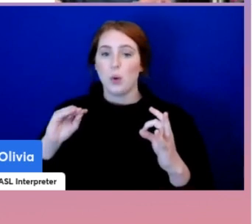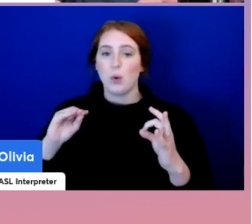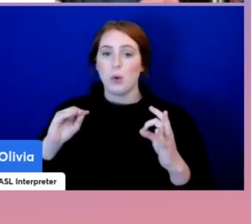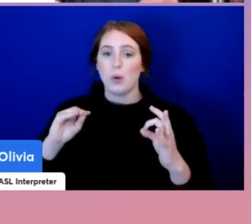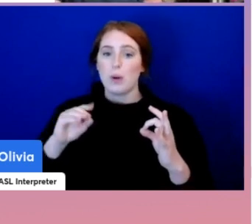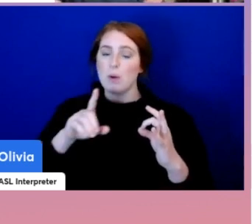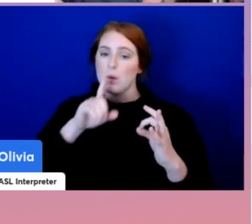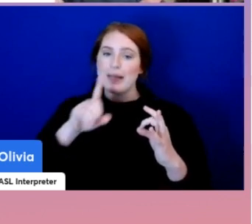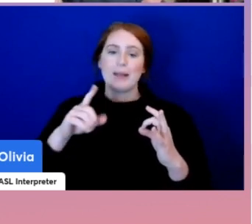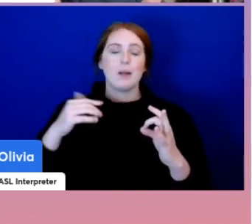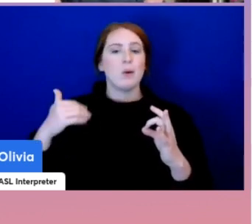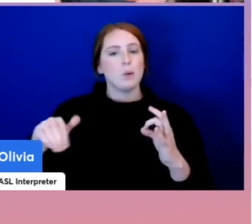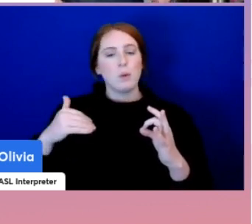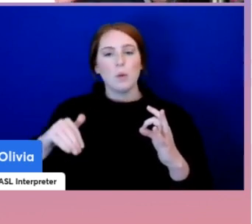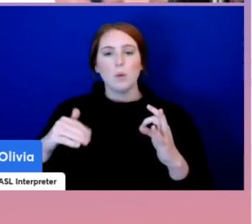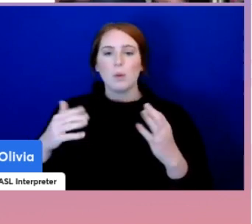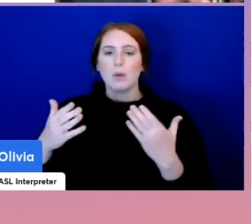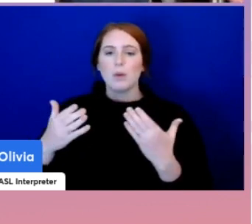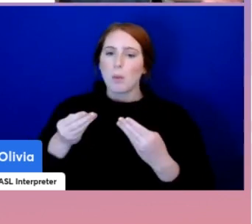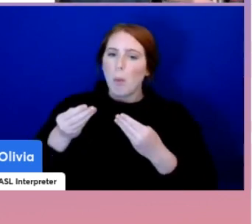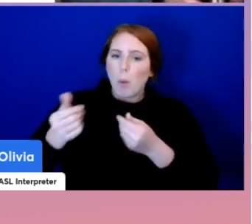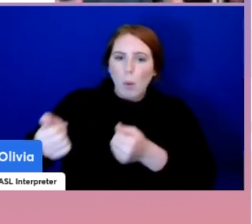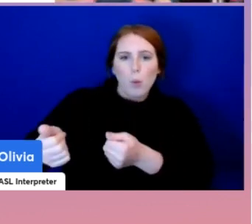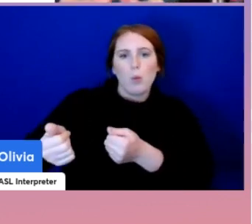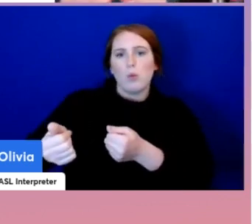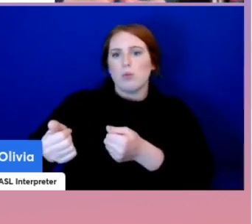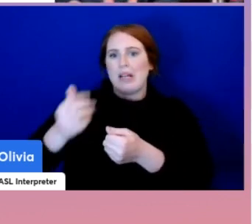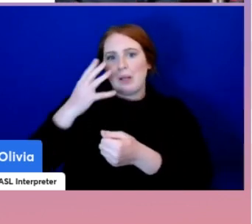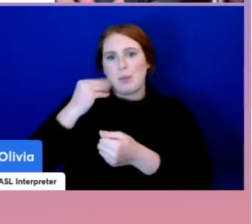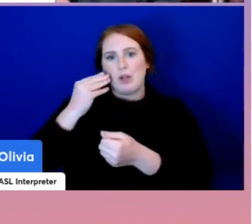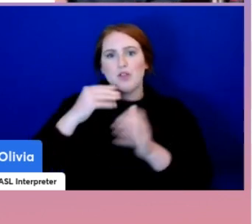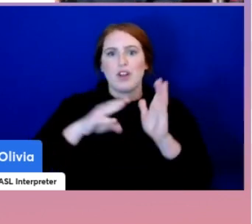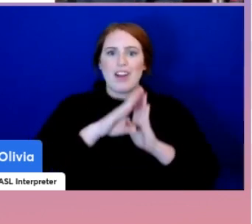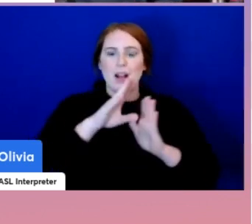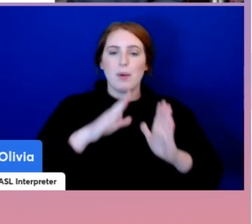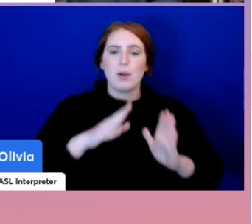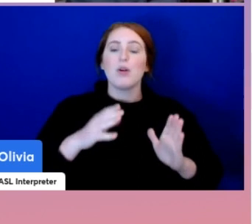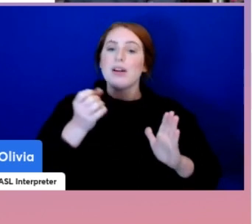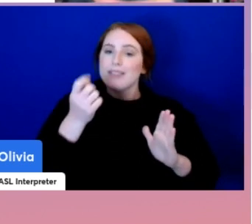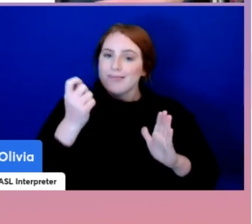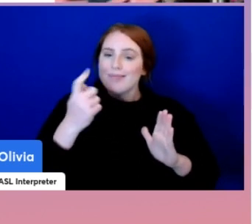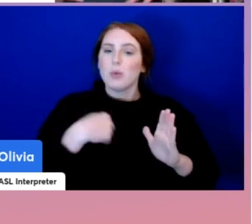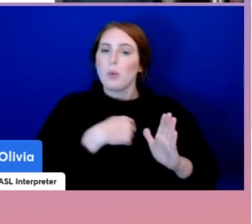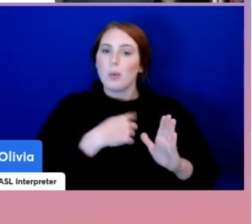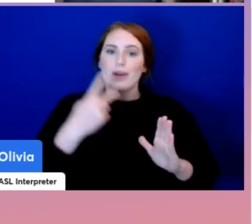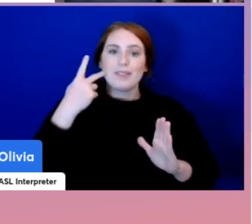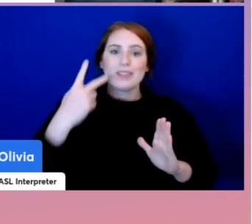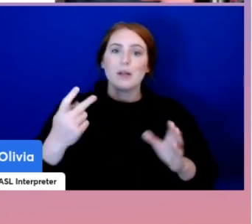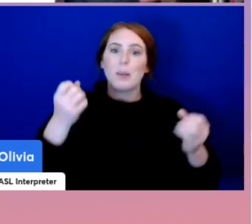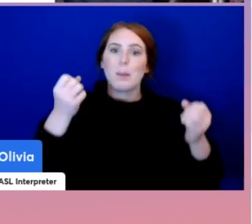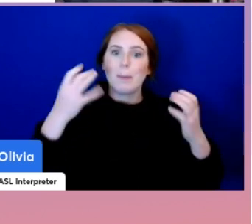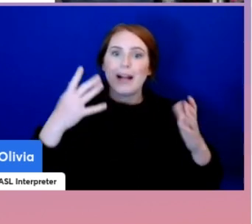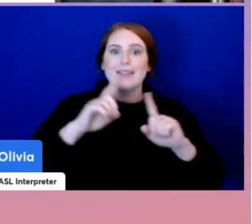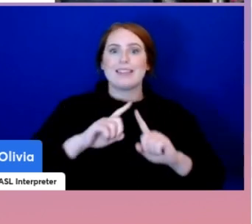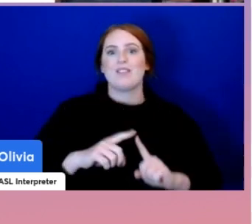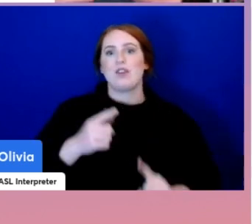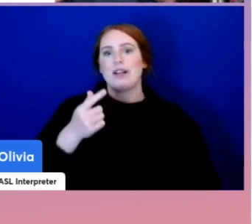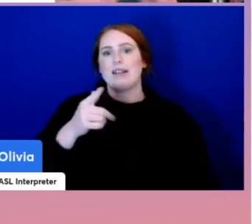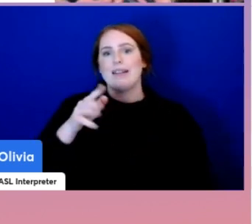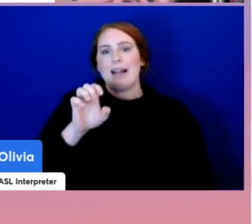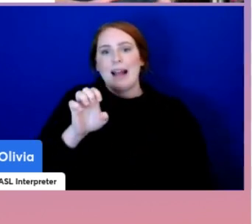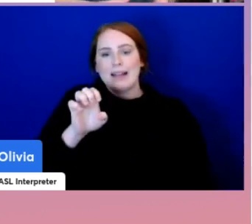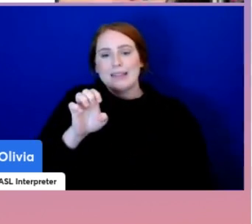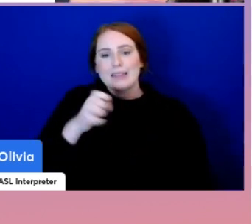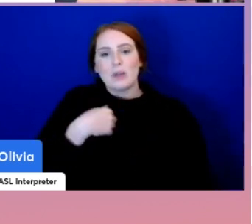low friction experience for the developers. But as we've seen, so many different gates where we can build